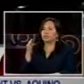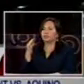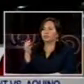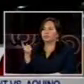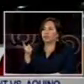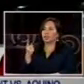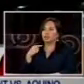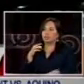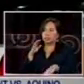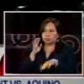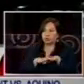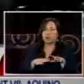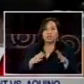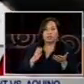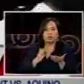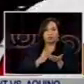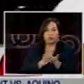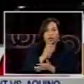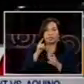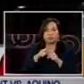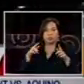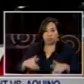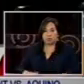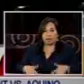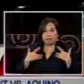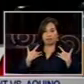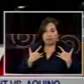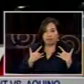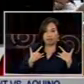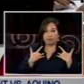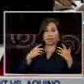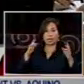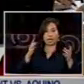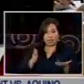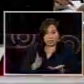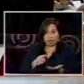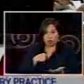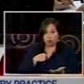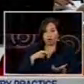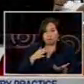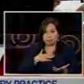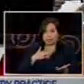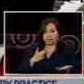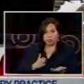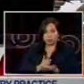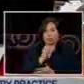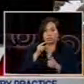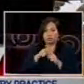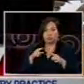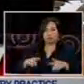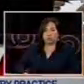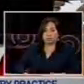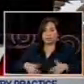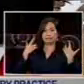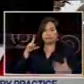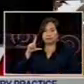life, tabi lahat. Tama ho ba yan? That's the highest form of right under the Bill of